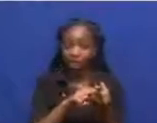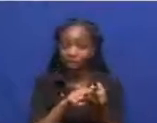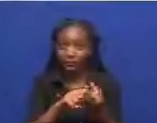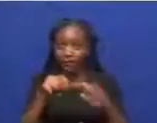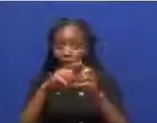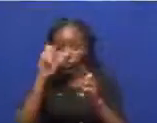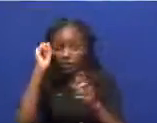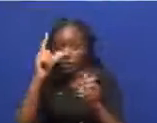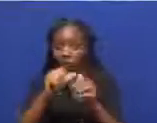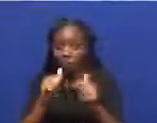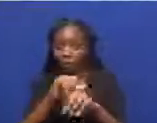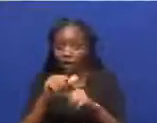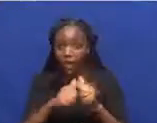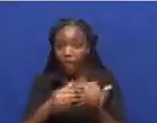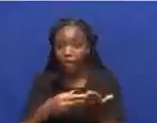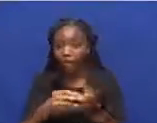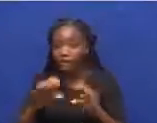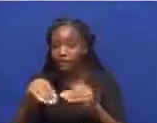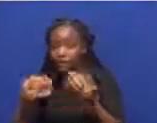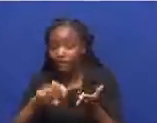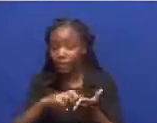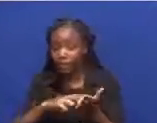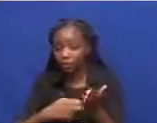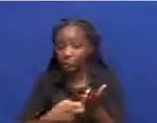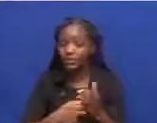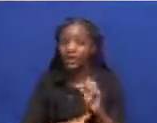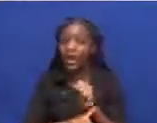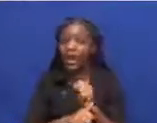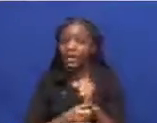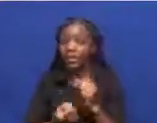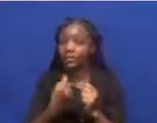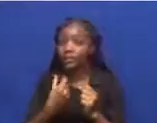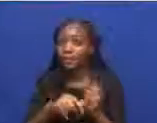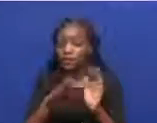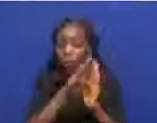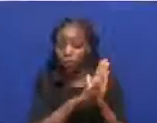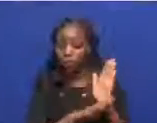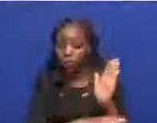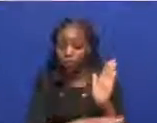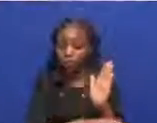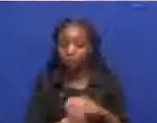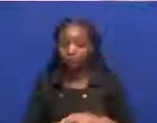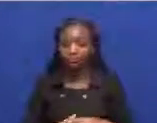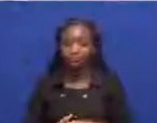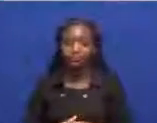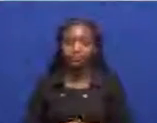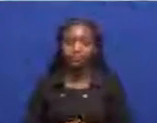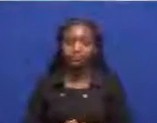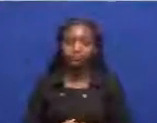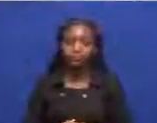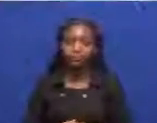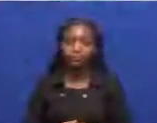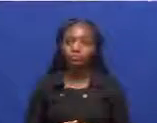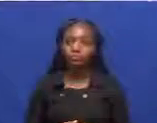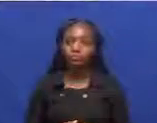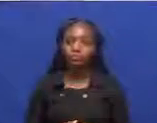and award of contracts under the Medical Equipment Scheme Project. Elizabeth Mutuku, TV 47 Nairobi.